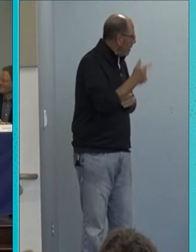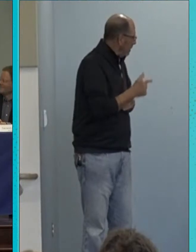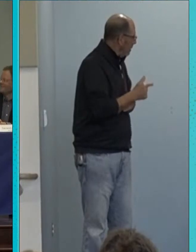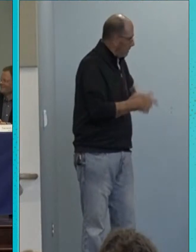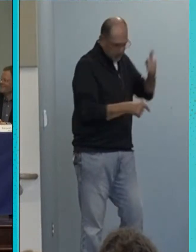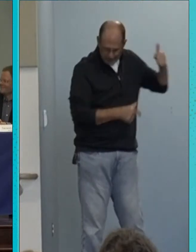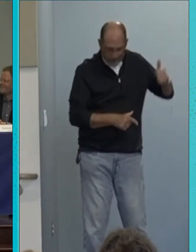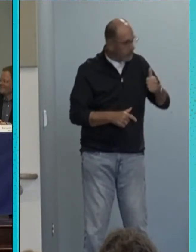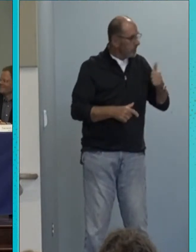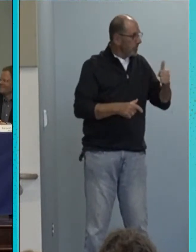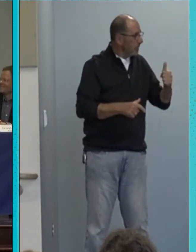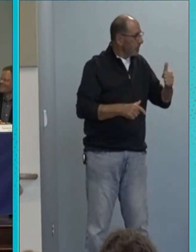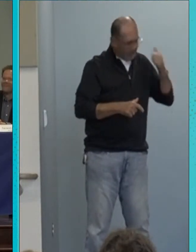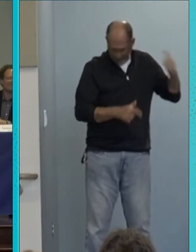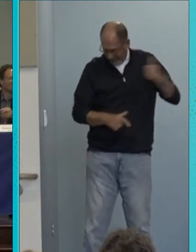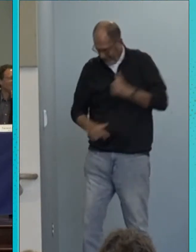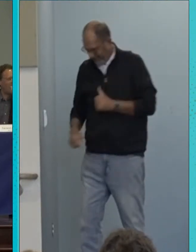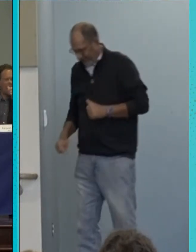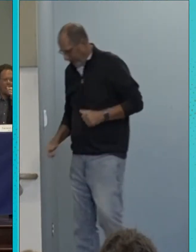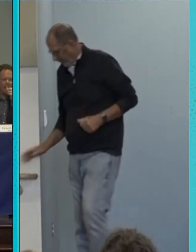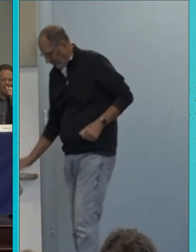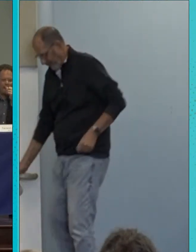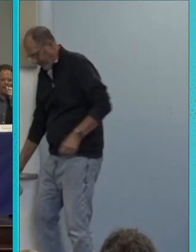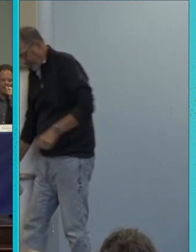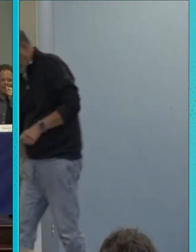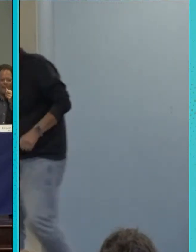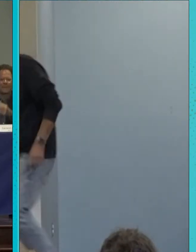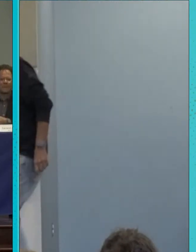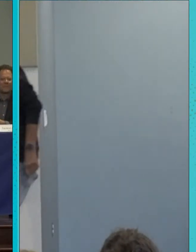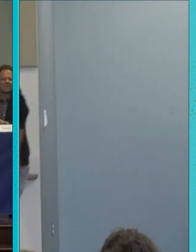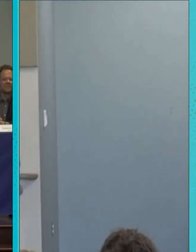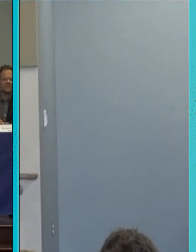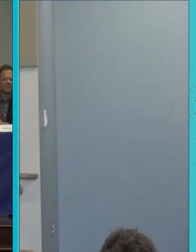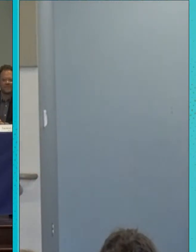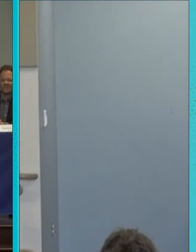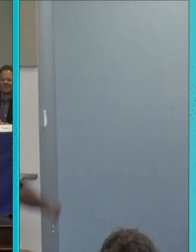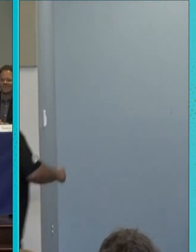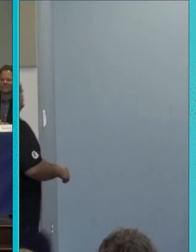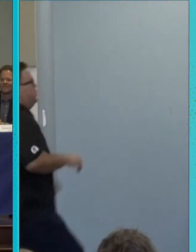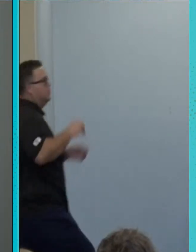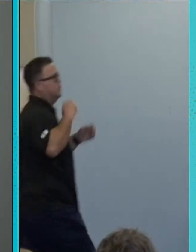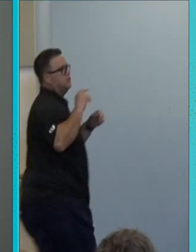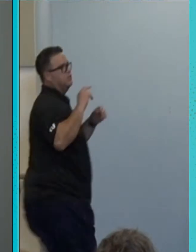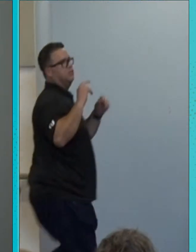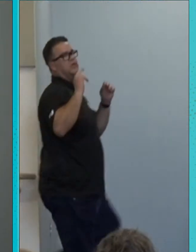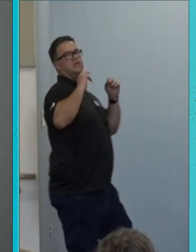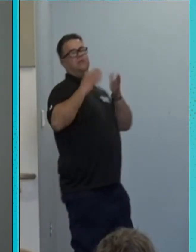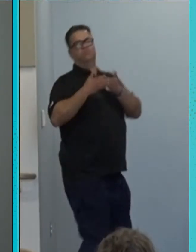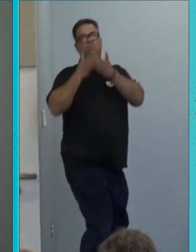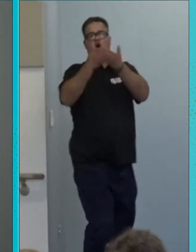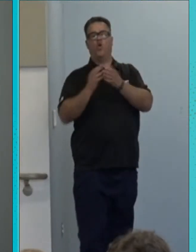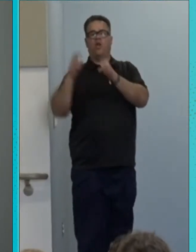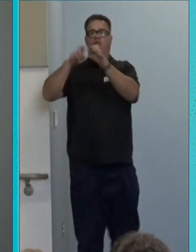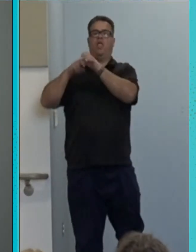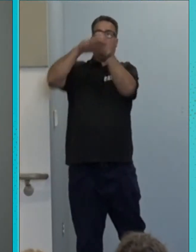little bit? So he's asking about their trips to Catalina Island to play football.